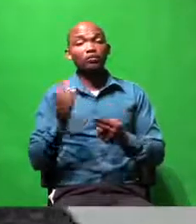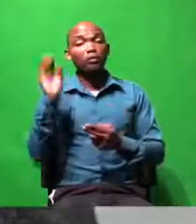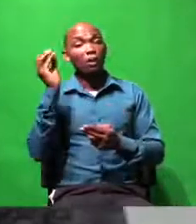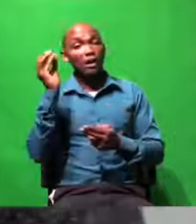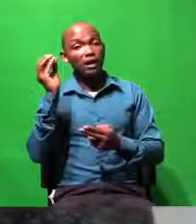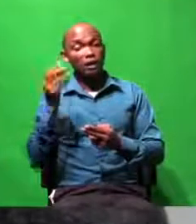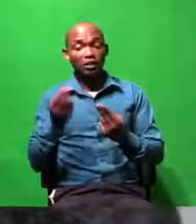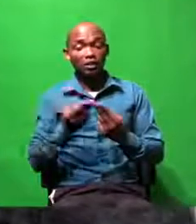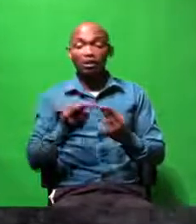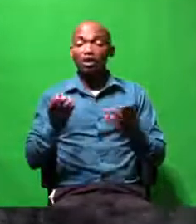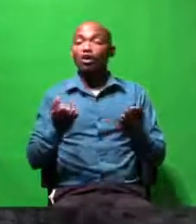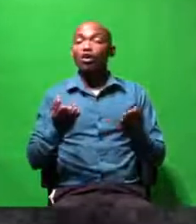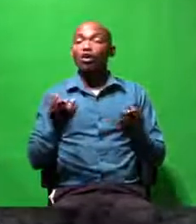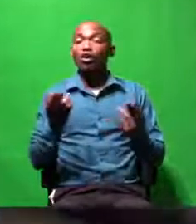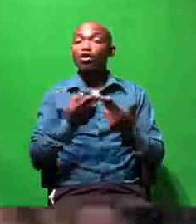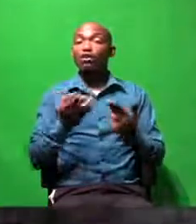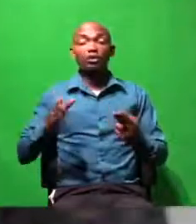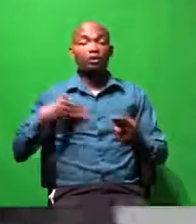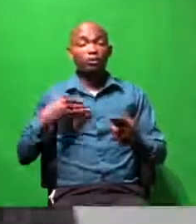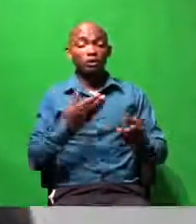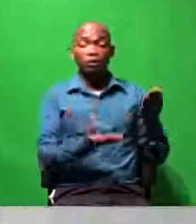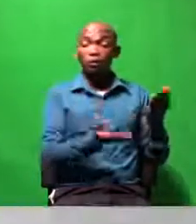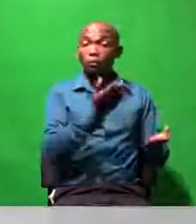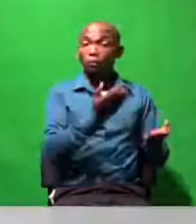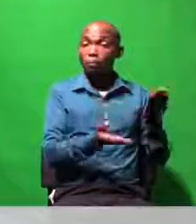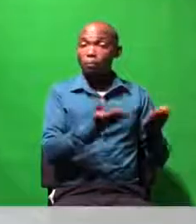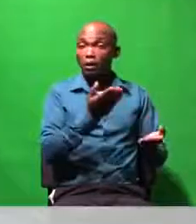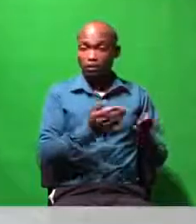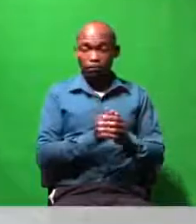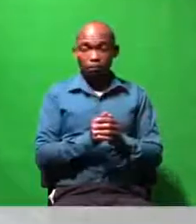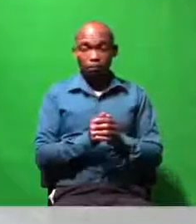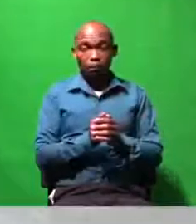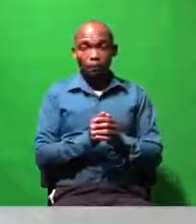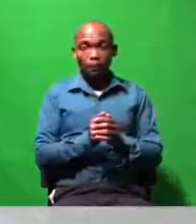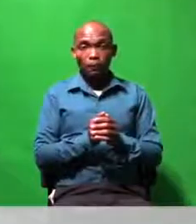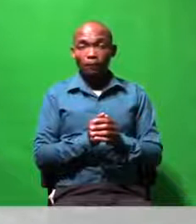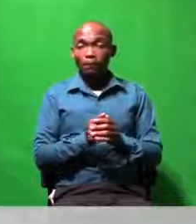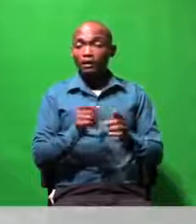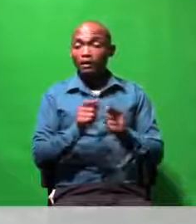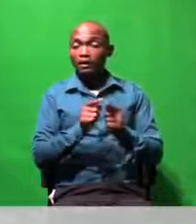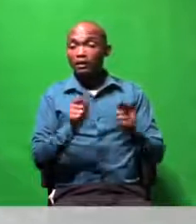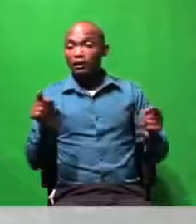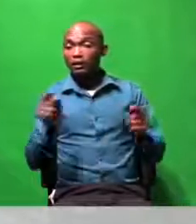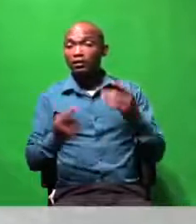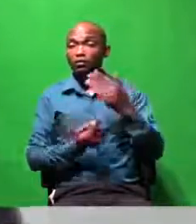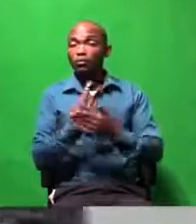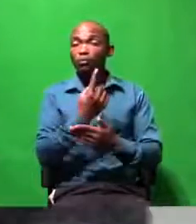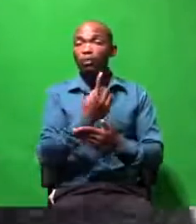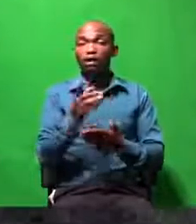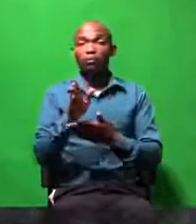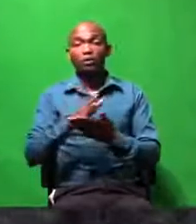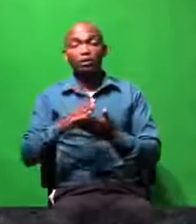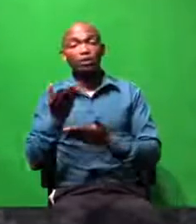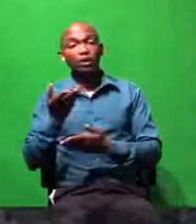need to measure. The people who are fly on air, they need to measure distance from one town to